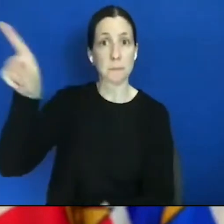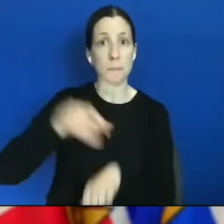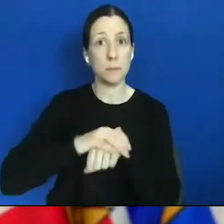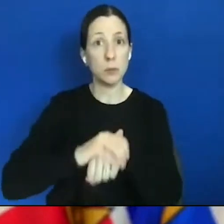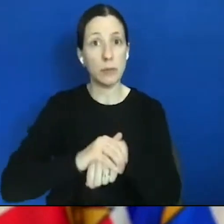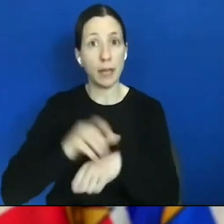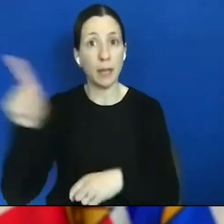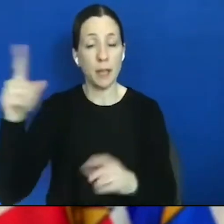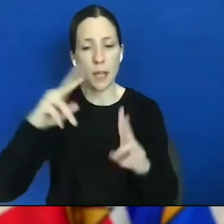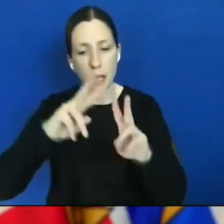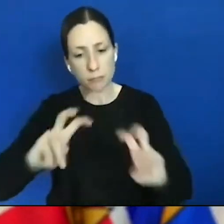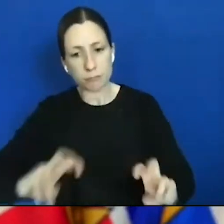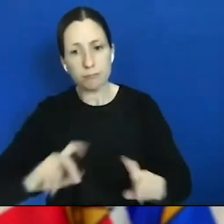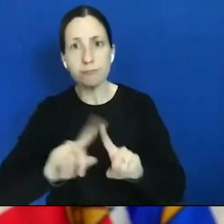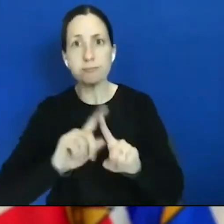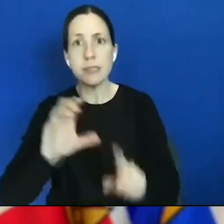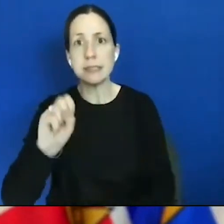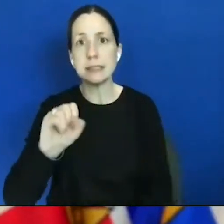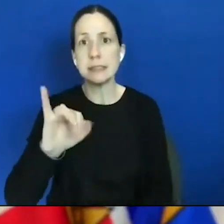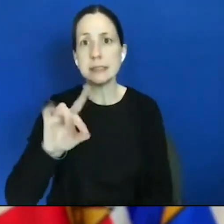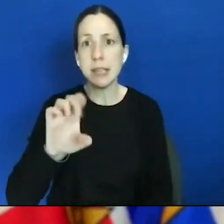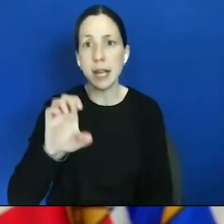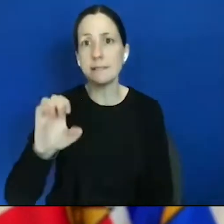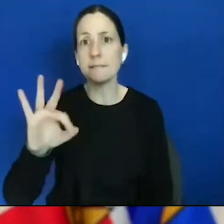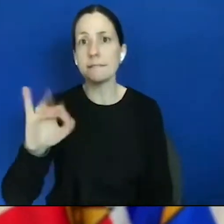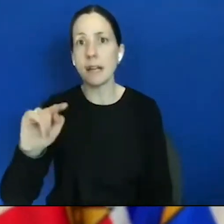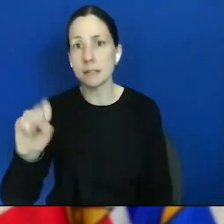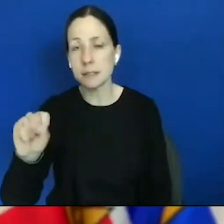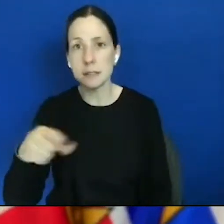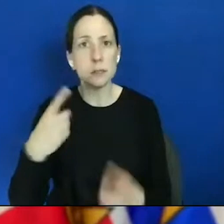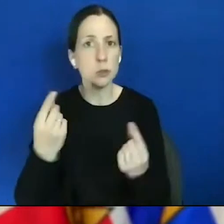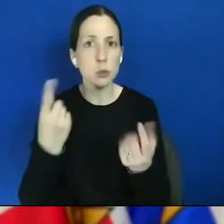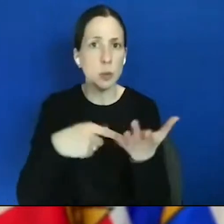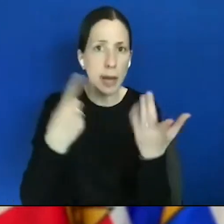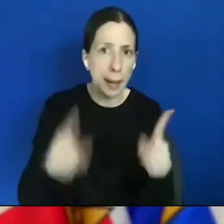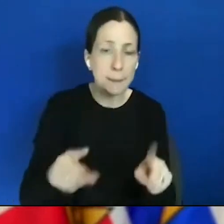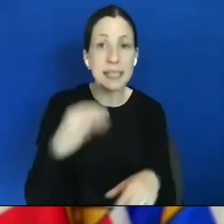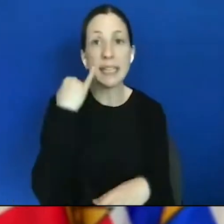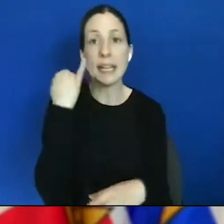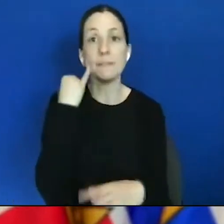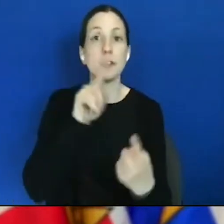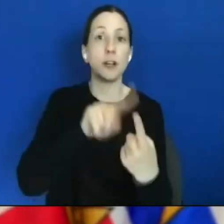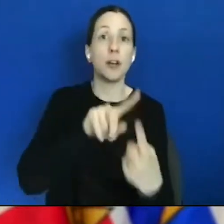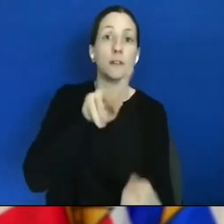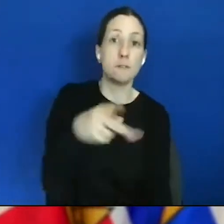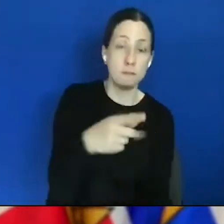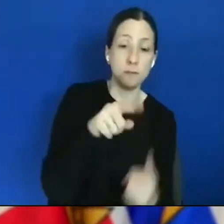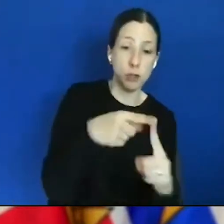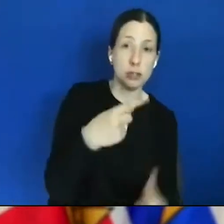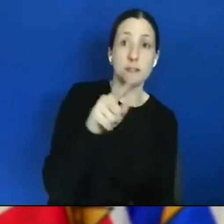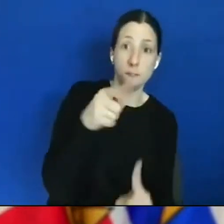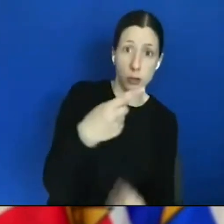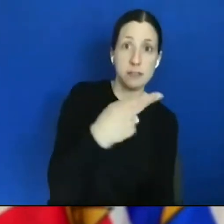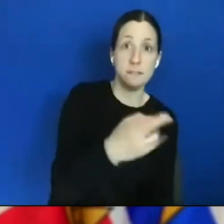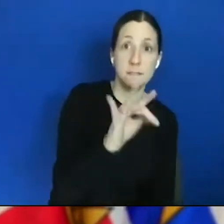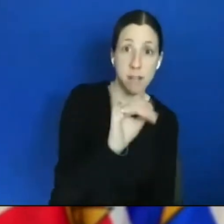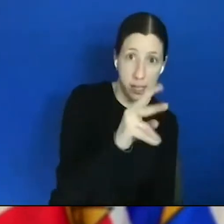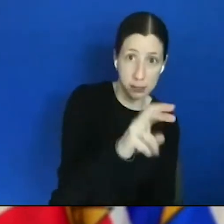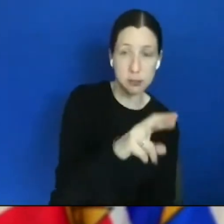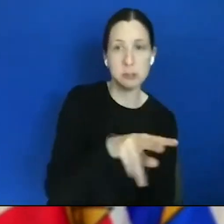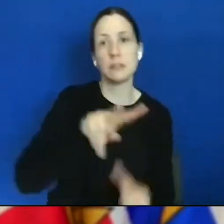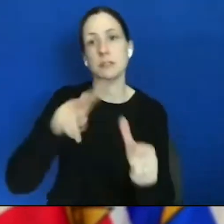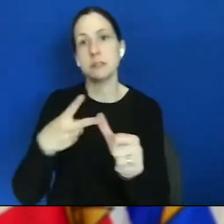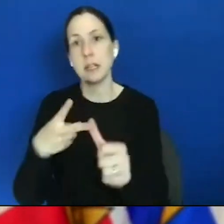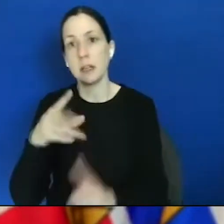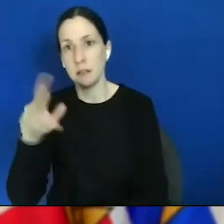the UK, where they looked at Pfizer, AstraZeneca, Pfizer, AstraZeneca, so the mix and match,